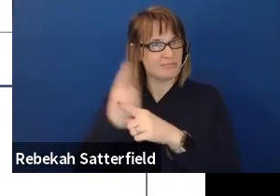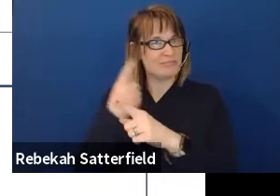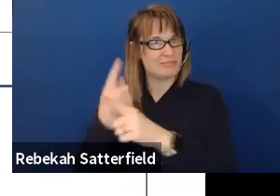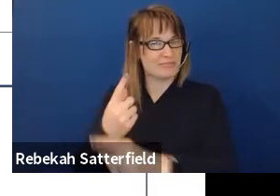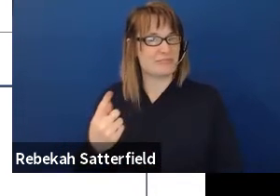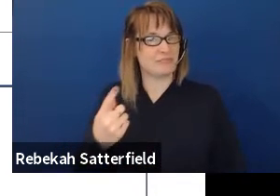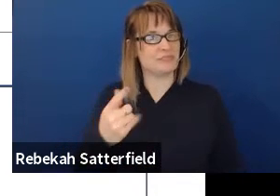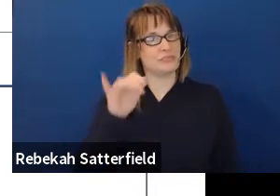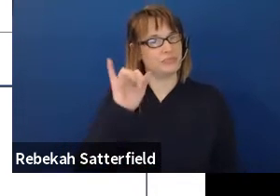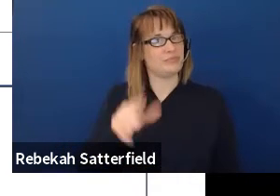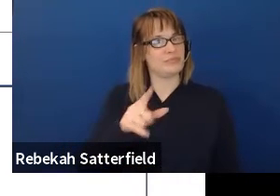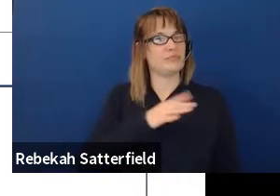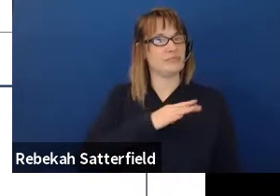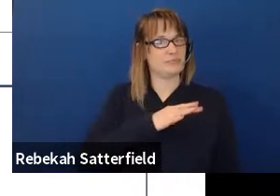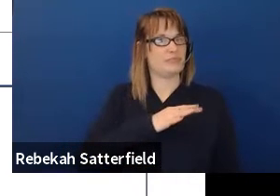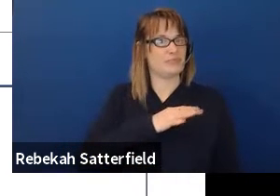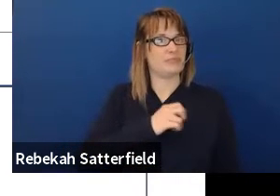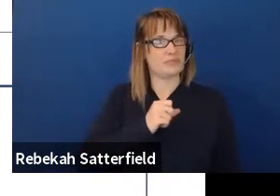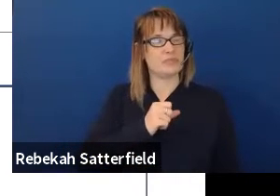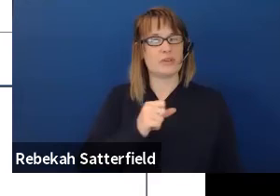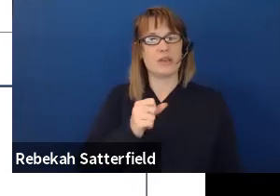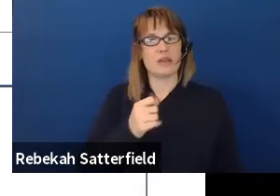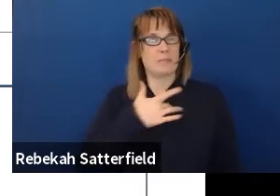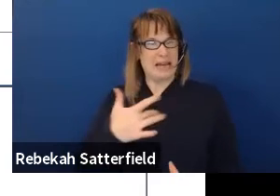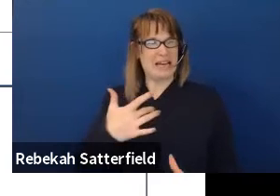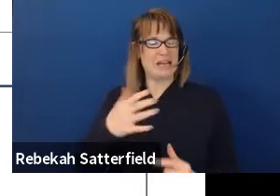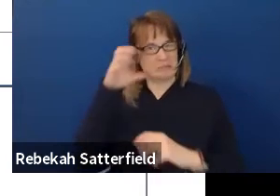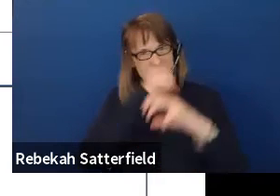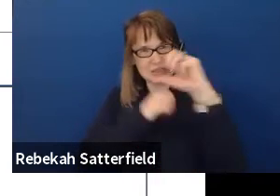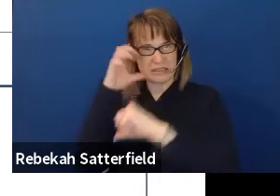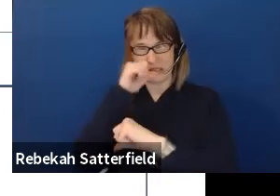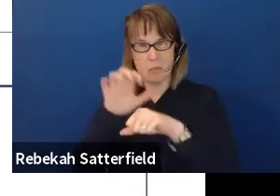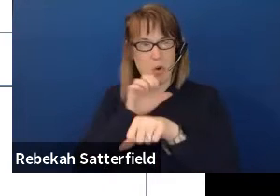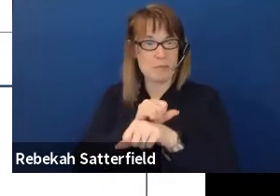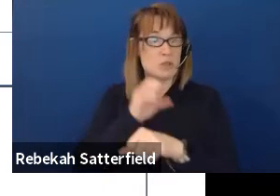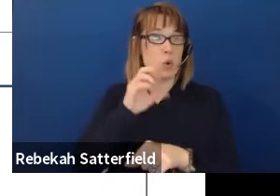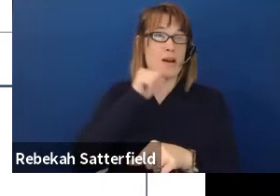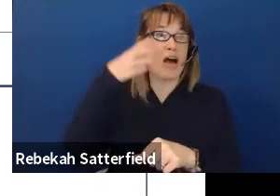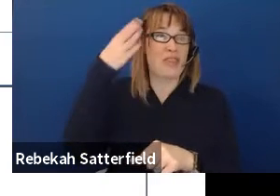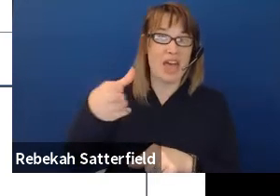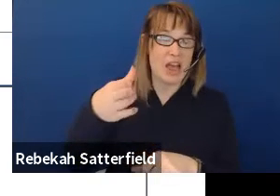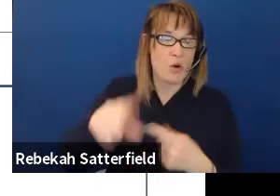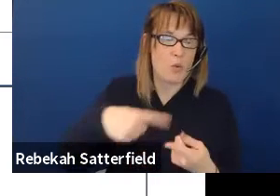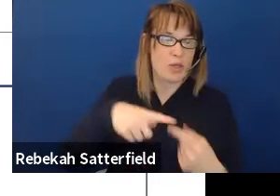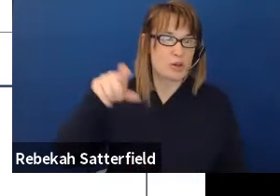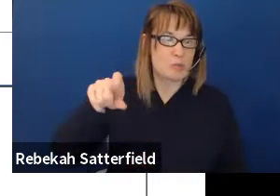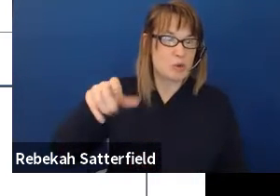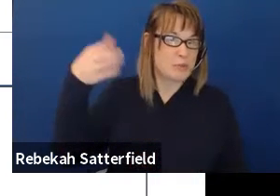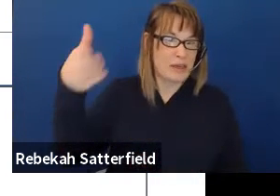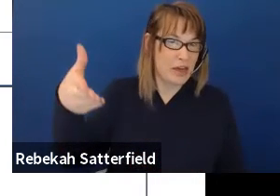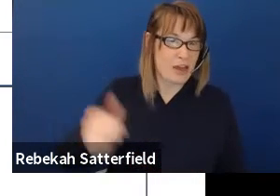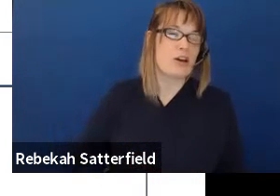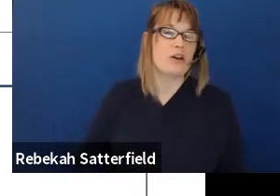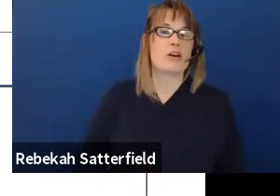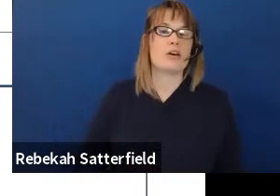that's a pain point for them of missed appointments or people not being home at a specific time. And then on the